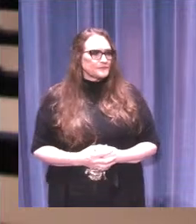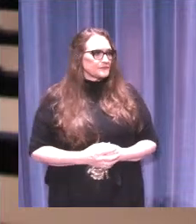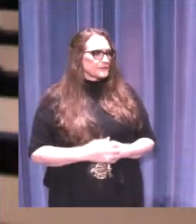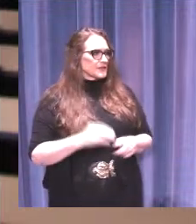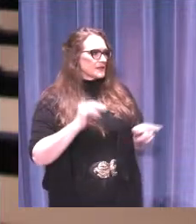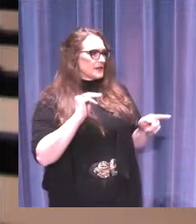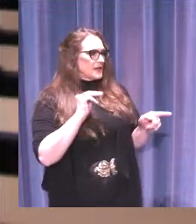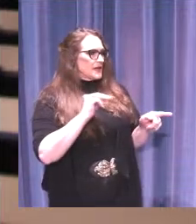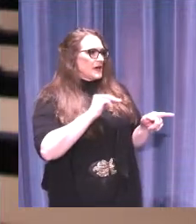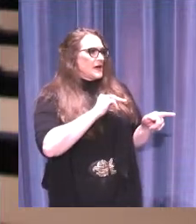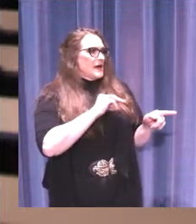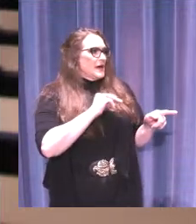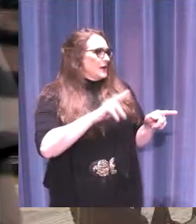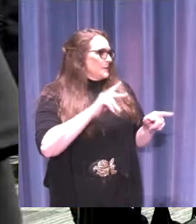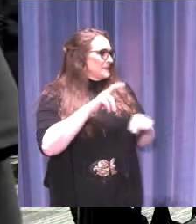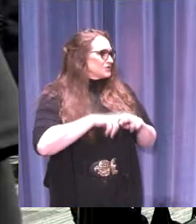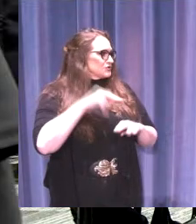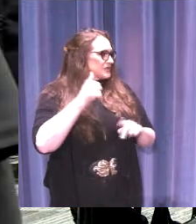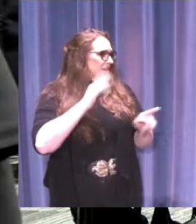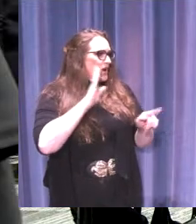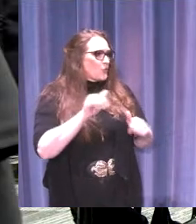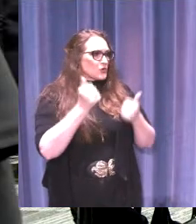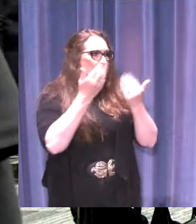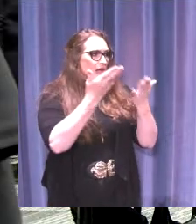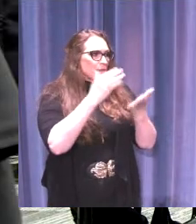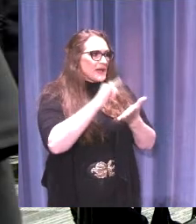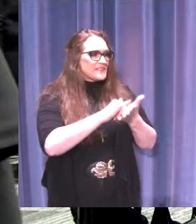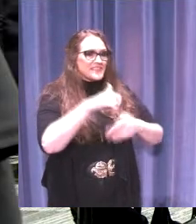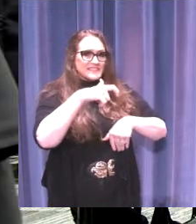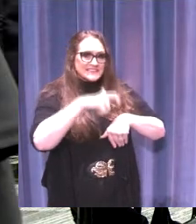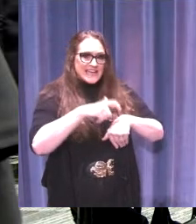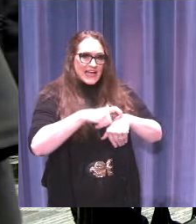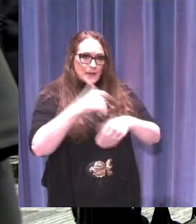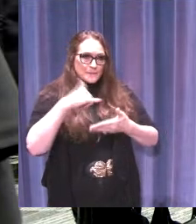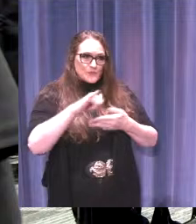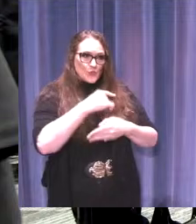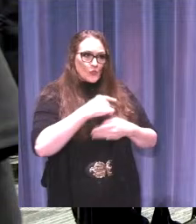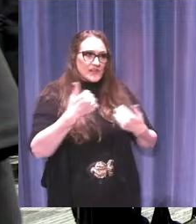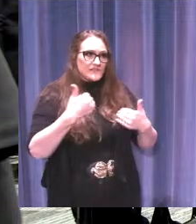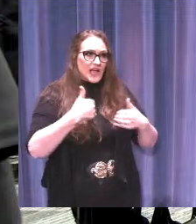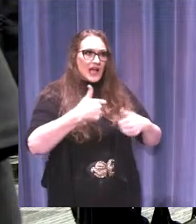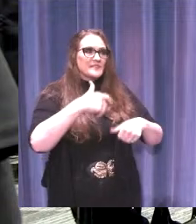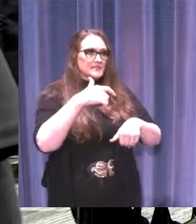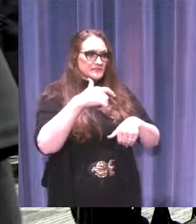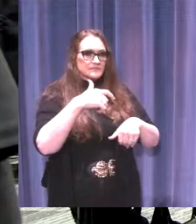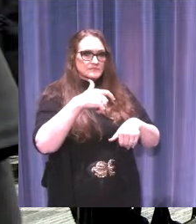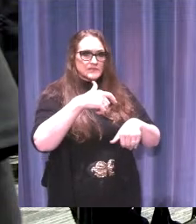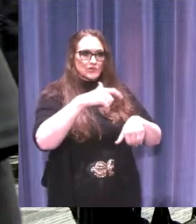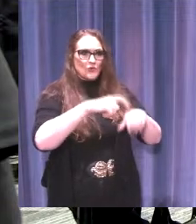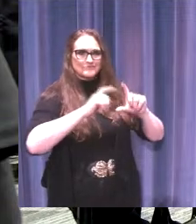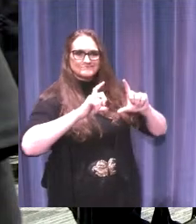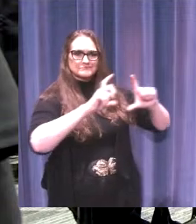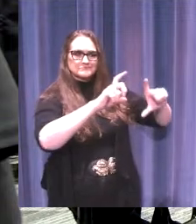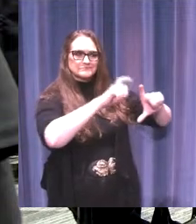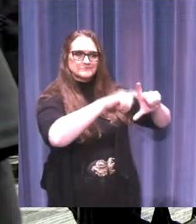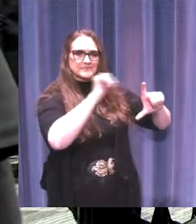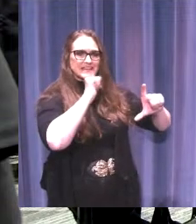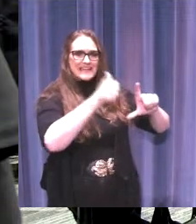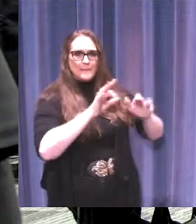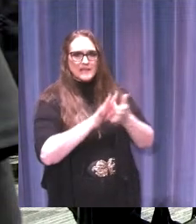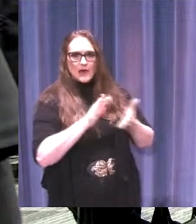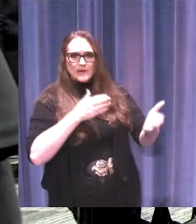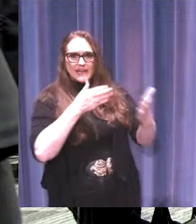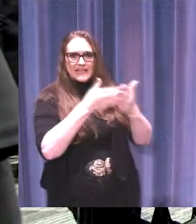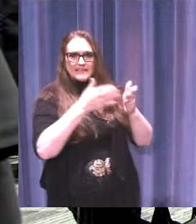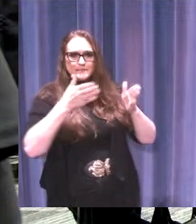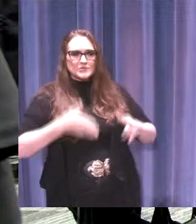Trustee, I would recommend that the time that we've got on the stop clock while we're discussing this not be counted against the